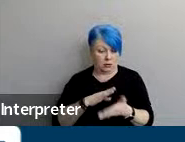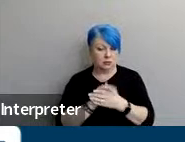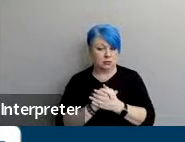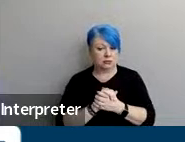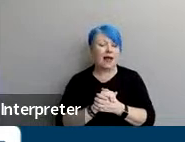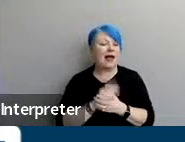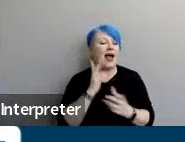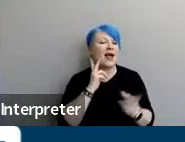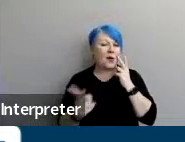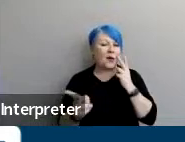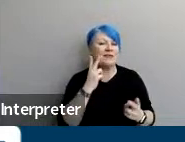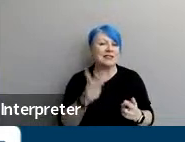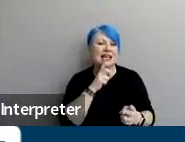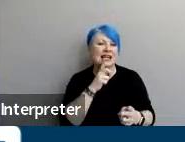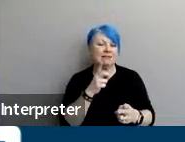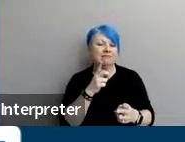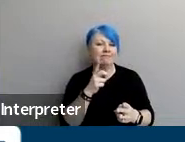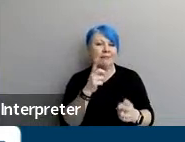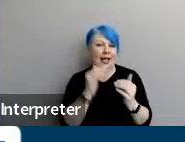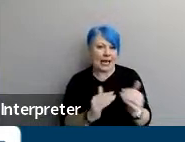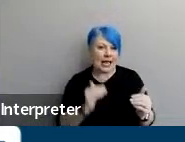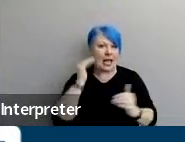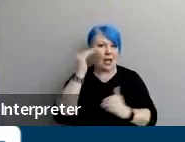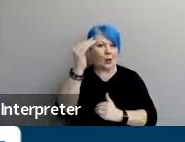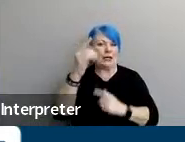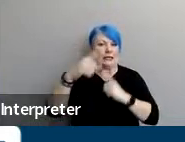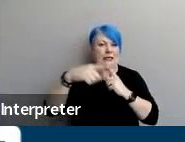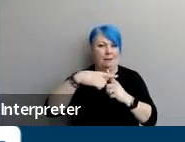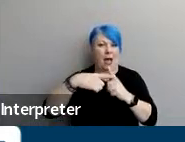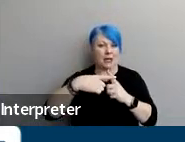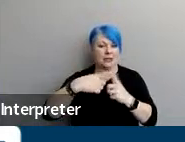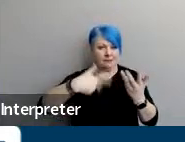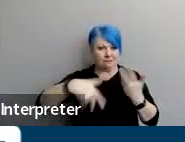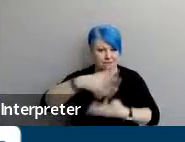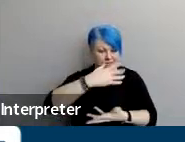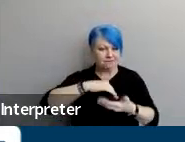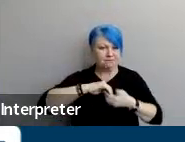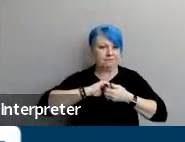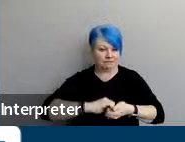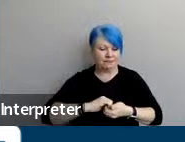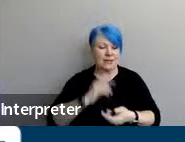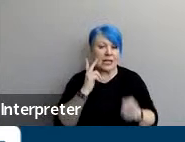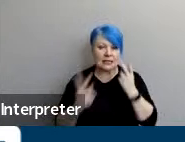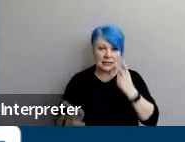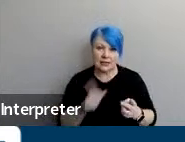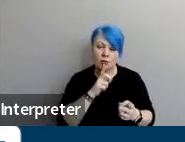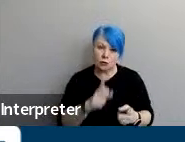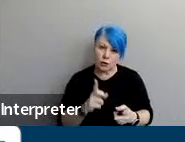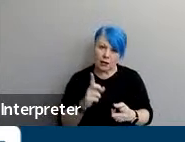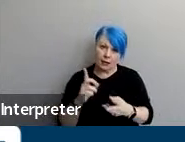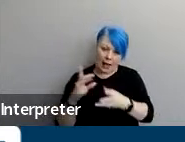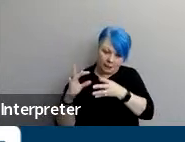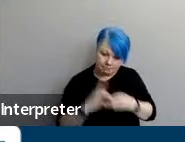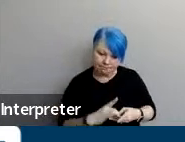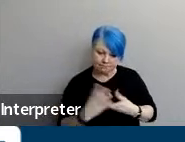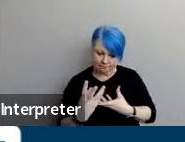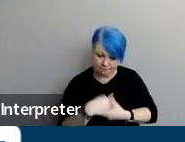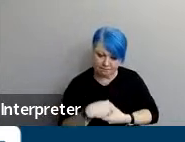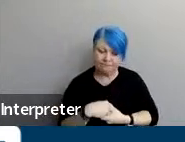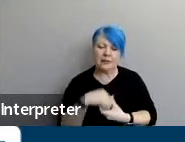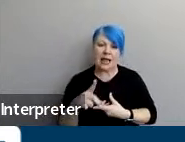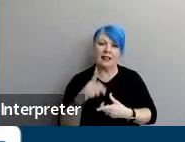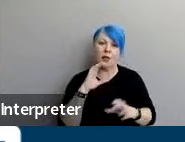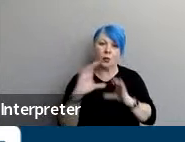not just a signature and just a pass-off, but to really be engaged in those conversations with partner districts and